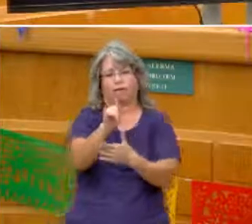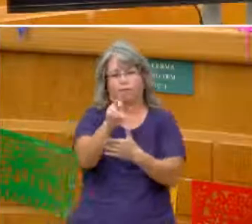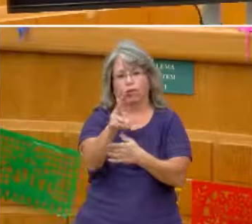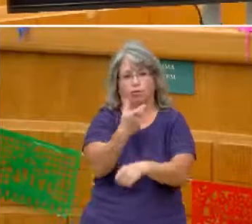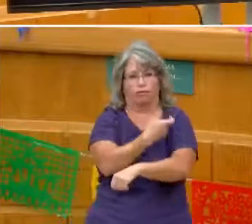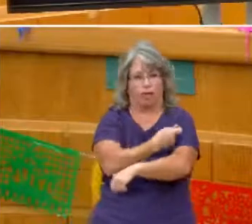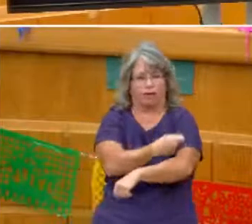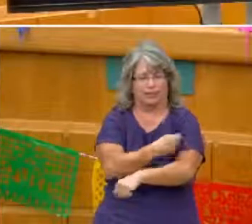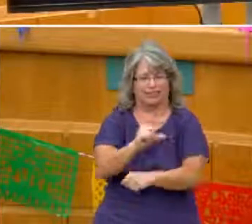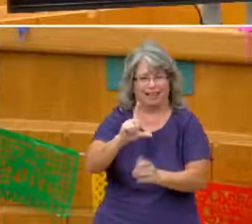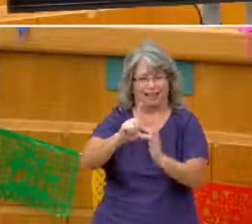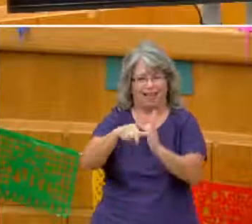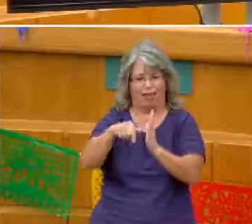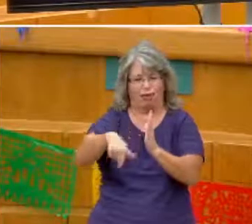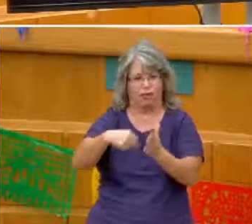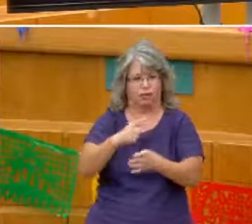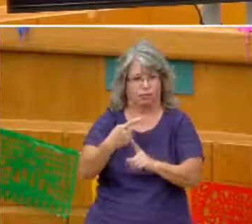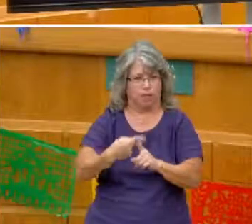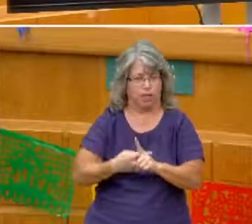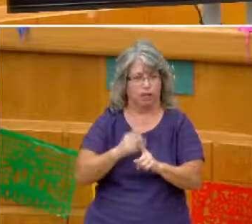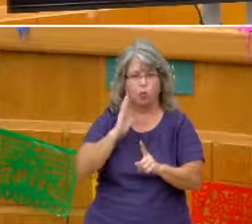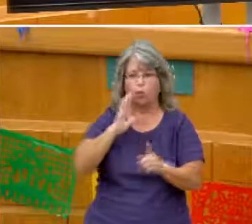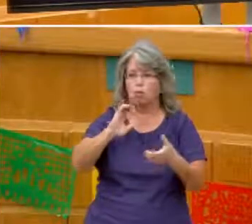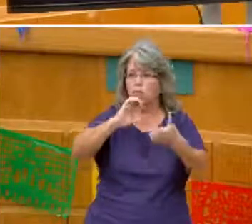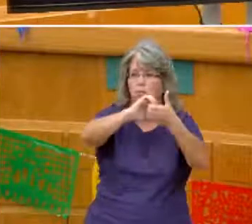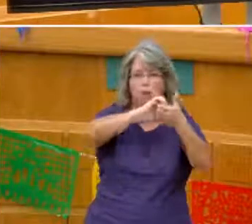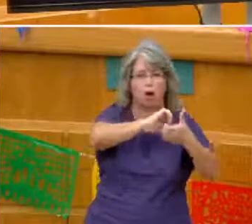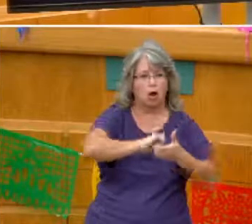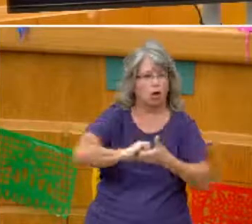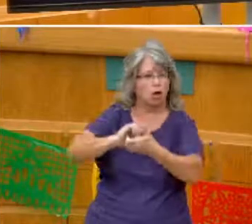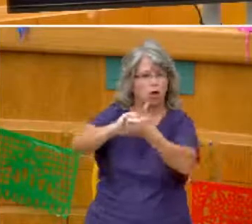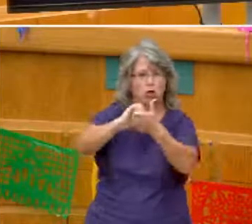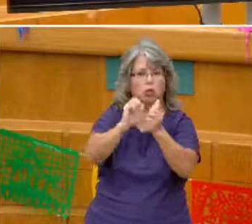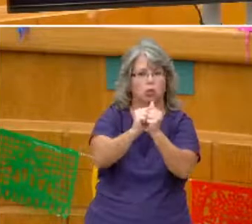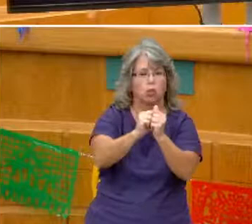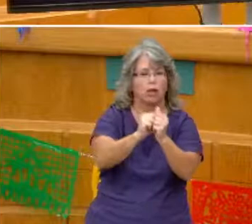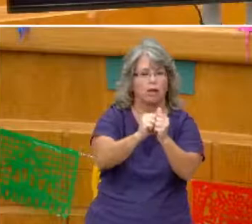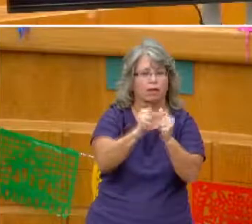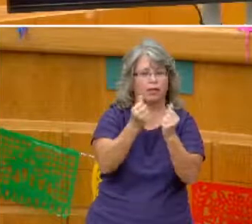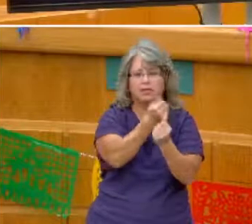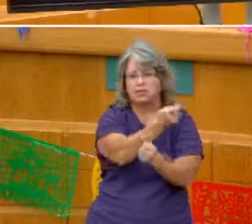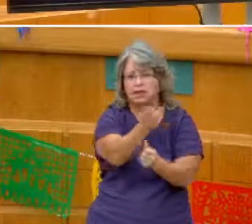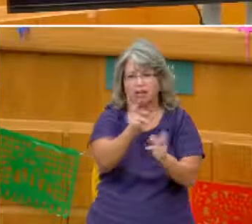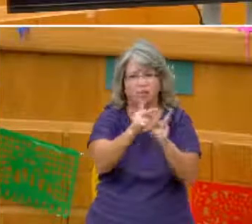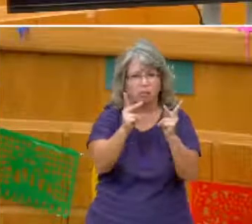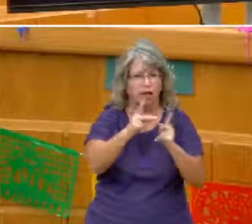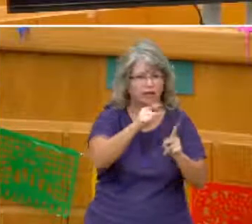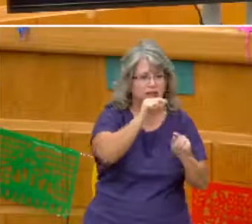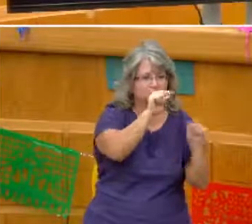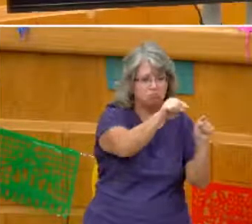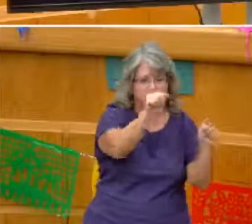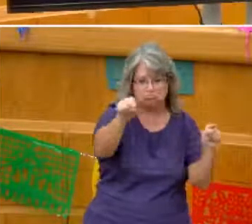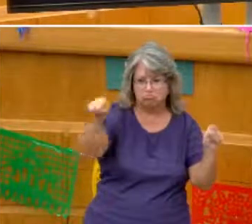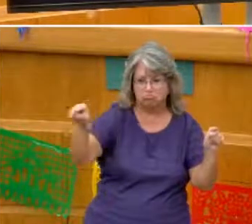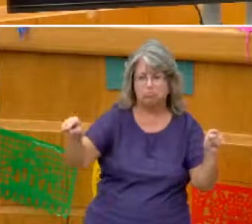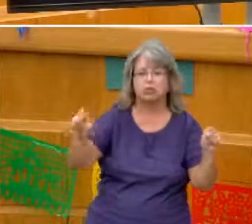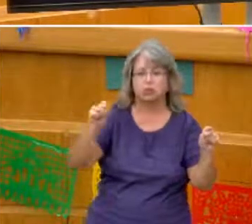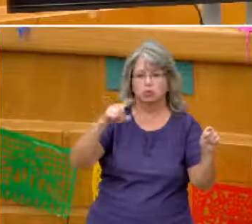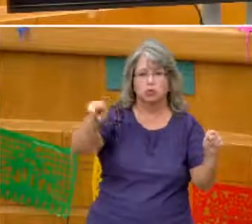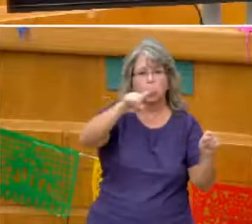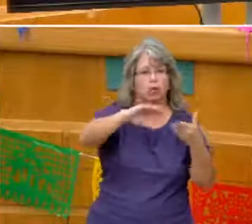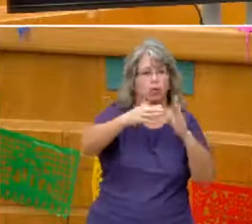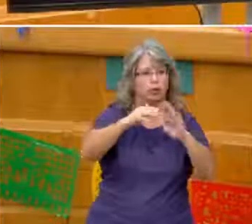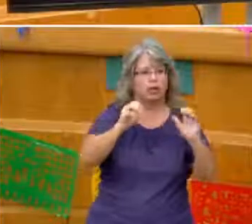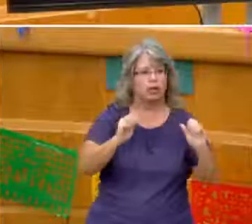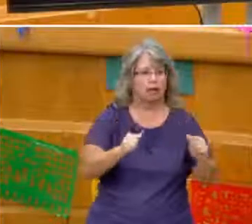our COVID-19 vaccination sites to give the community an equitable number of locations for vaccine availability. Again, you